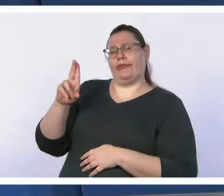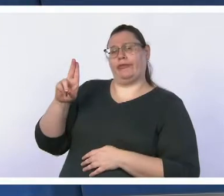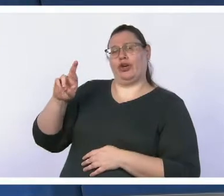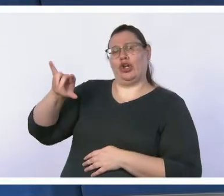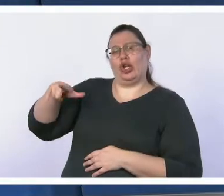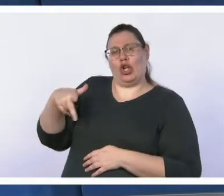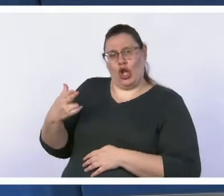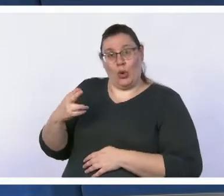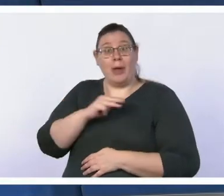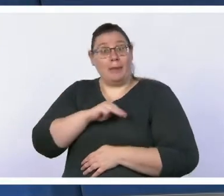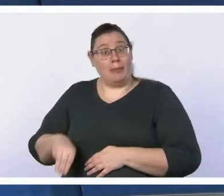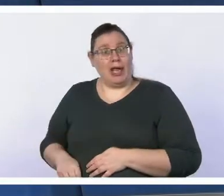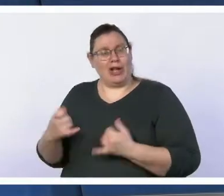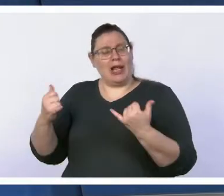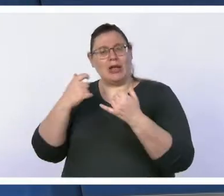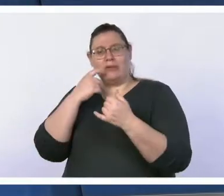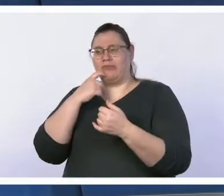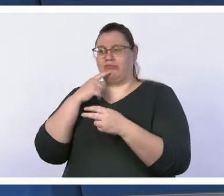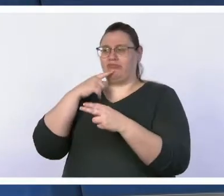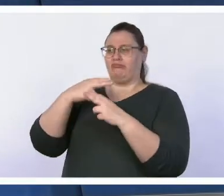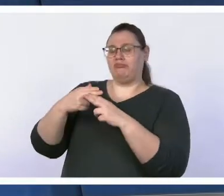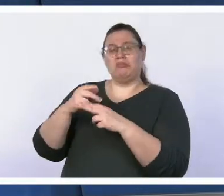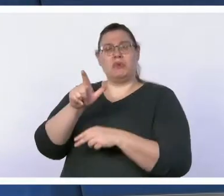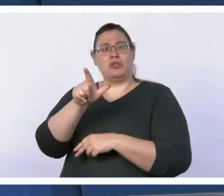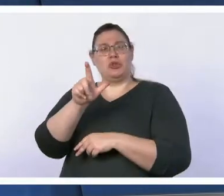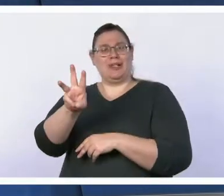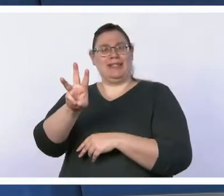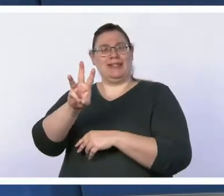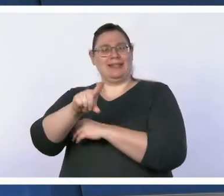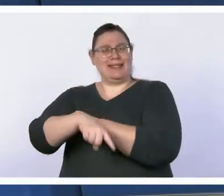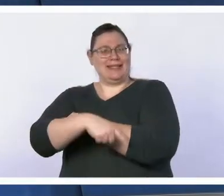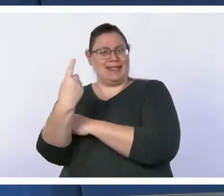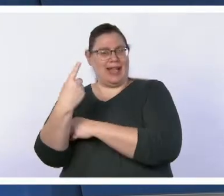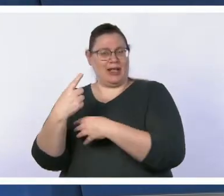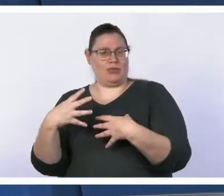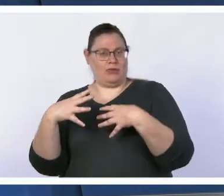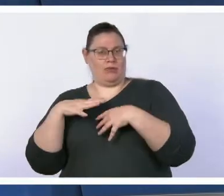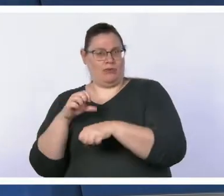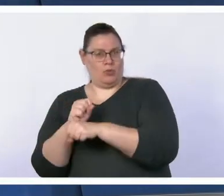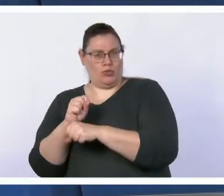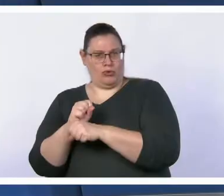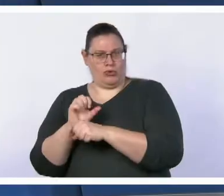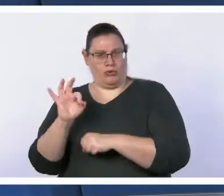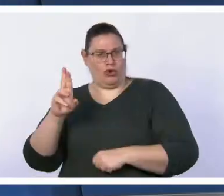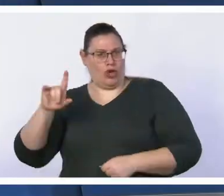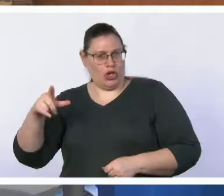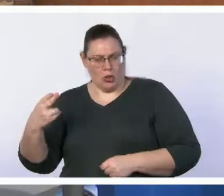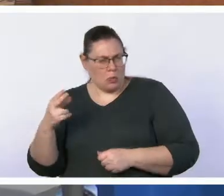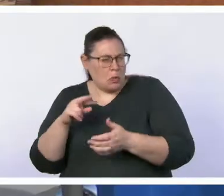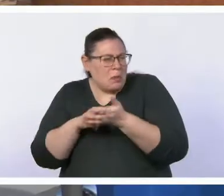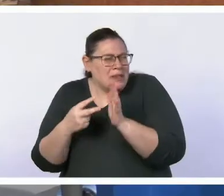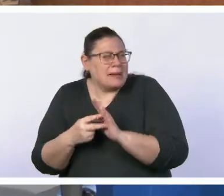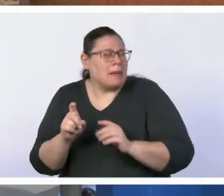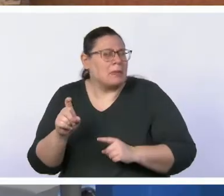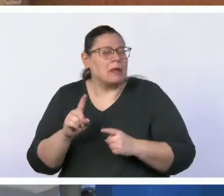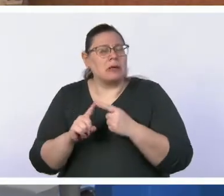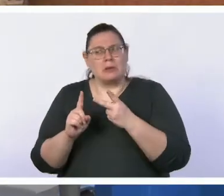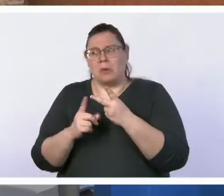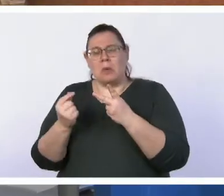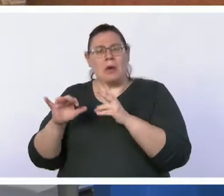saying 26 days of furlough. So what does that mean, and what category